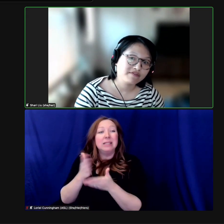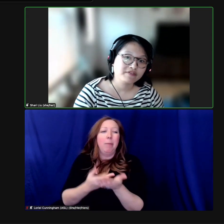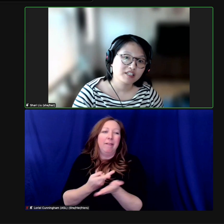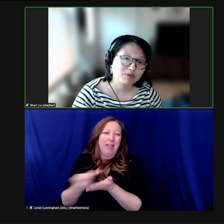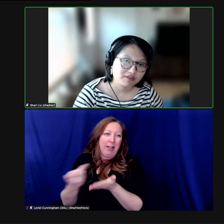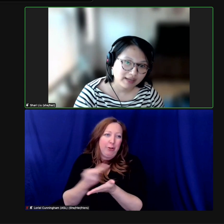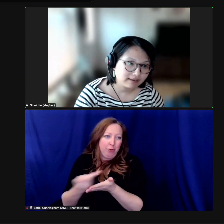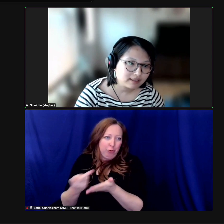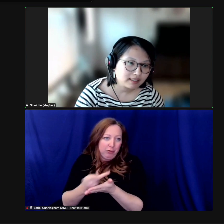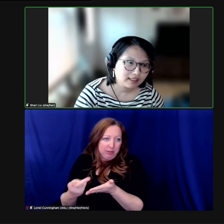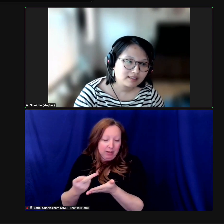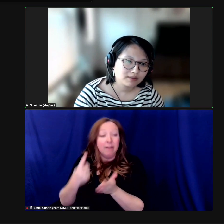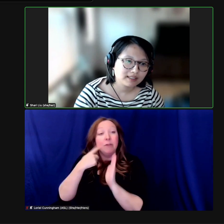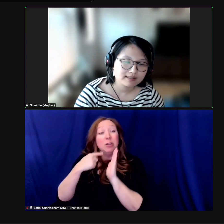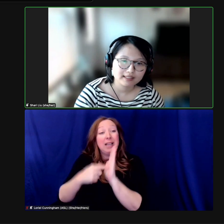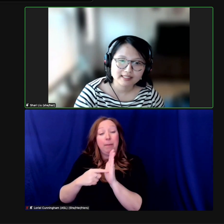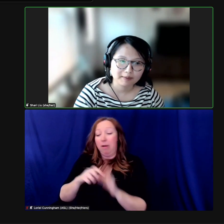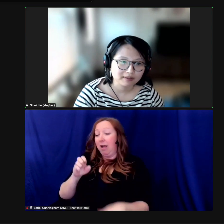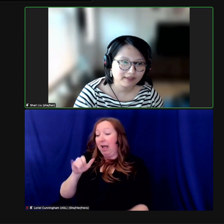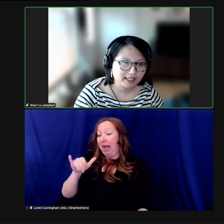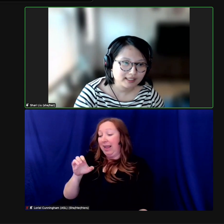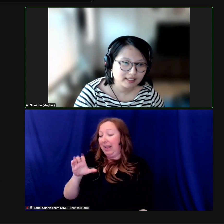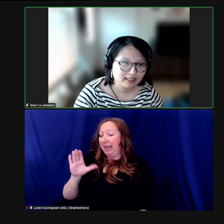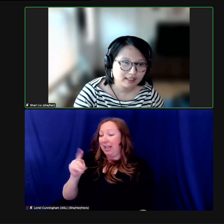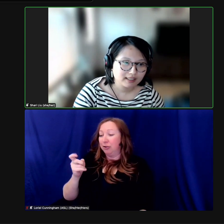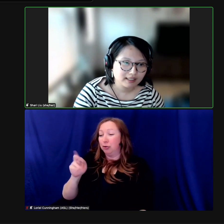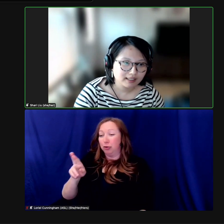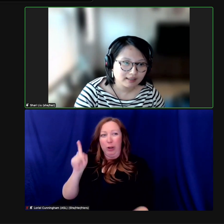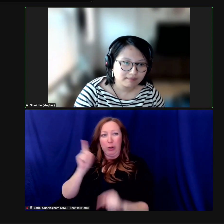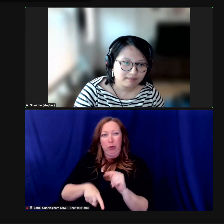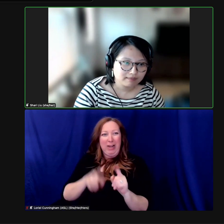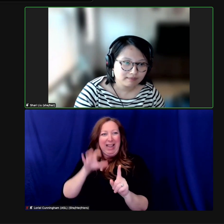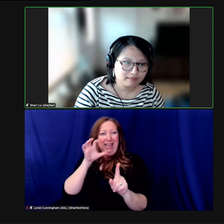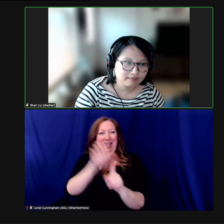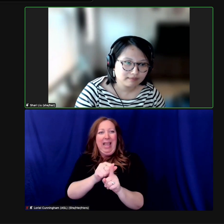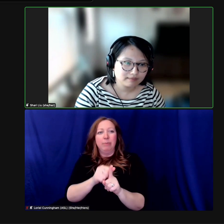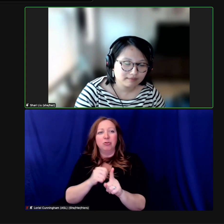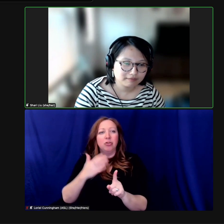no infant face was found. So here's an example of that.